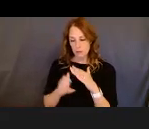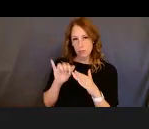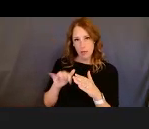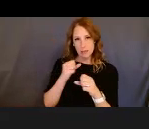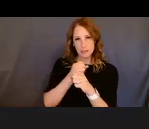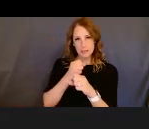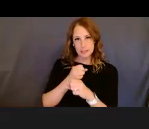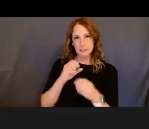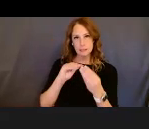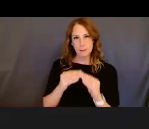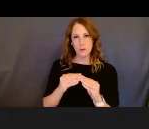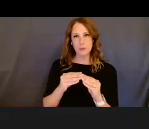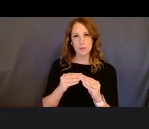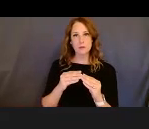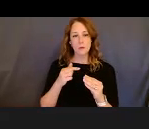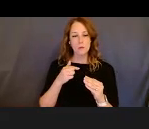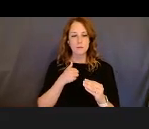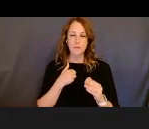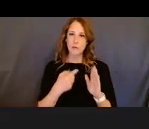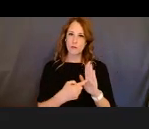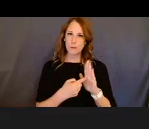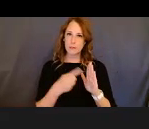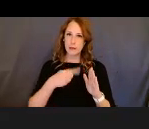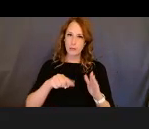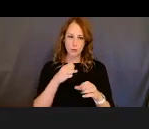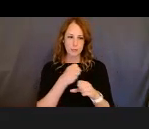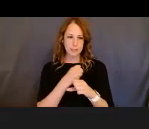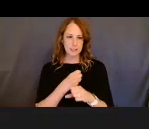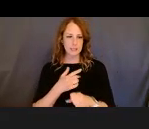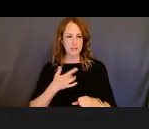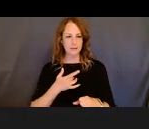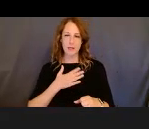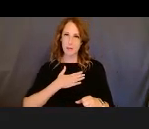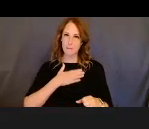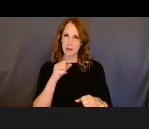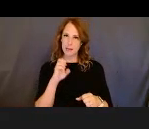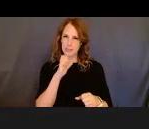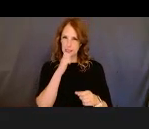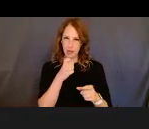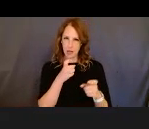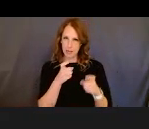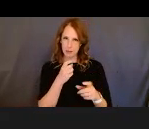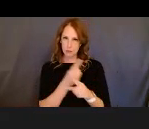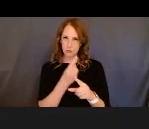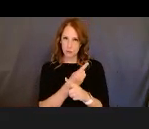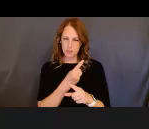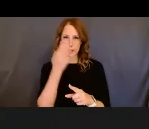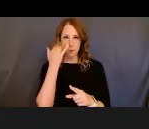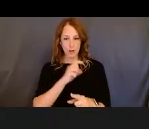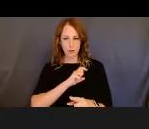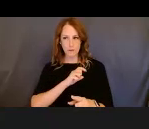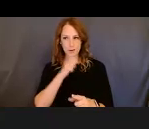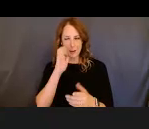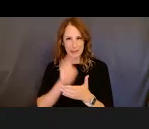And because I fell into those statistics, I felt that my case was mishandled because law enforcement did